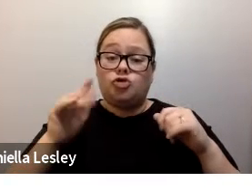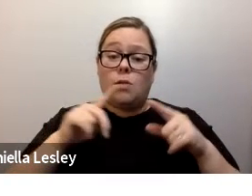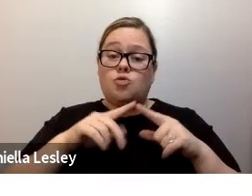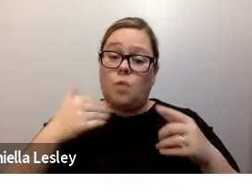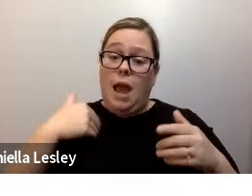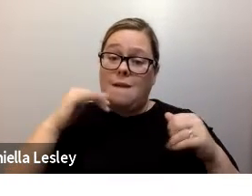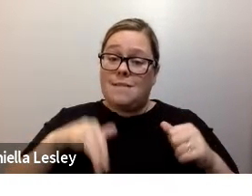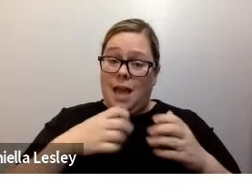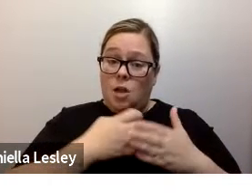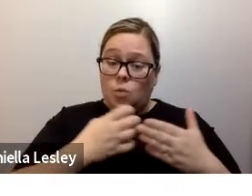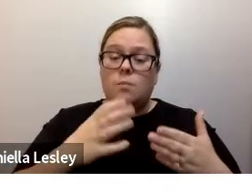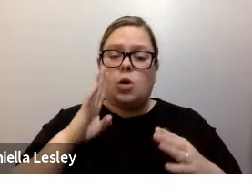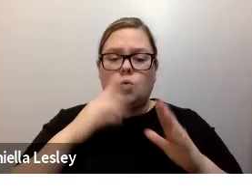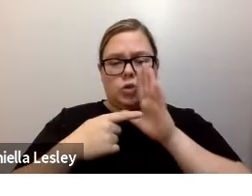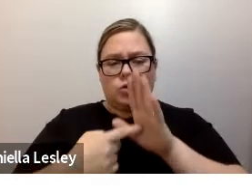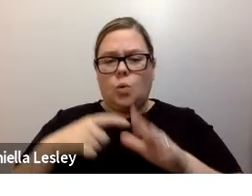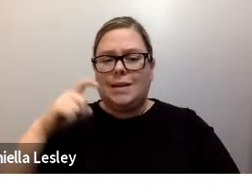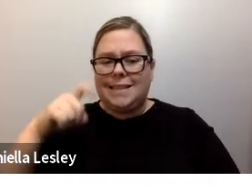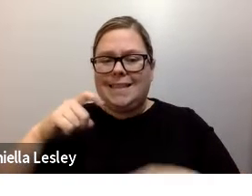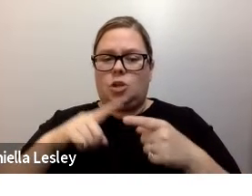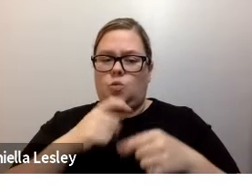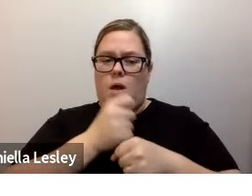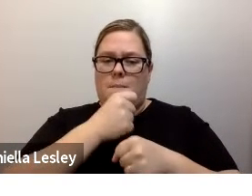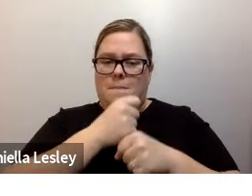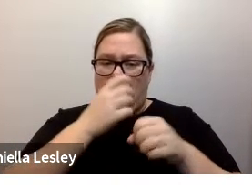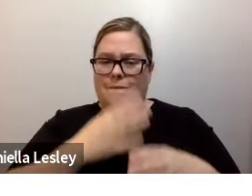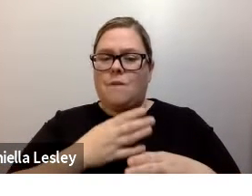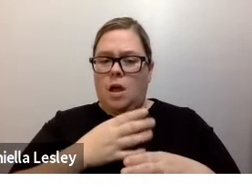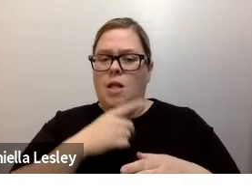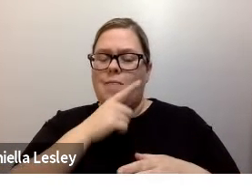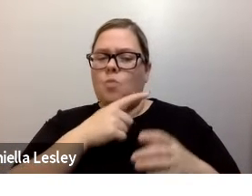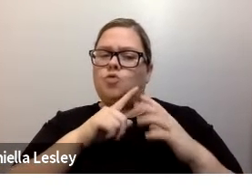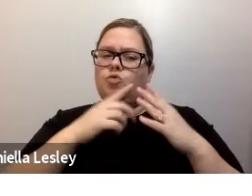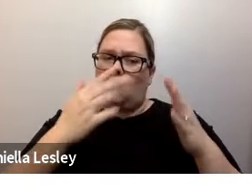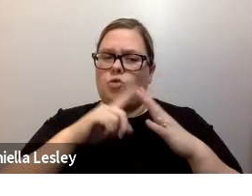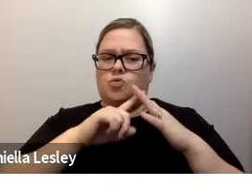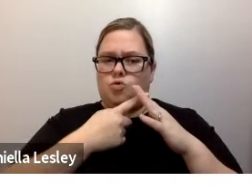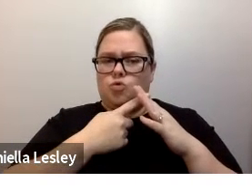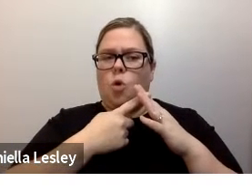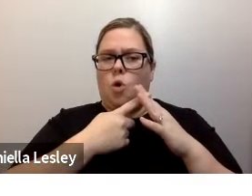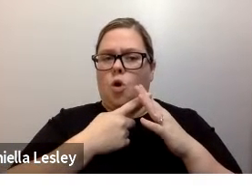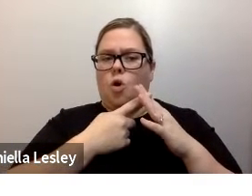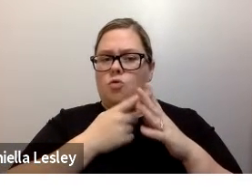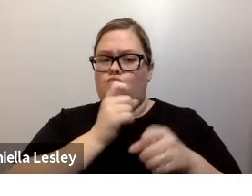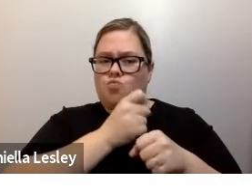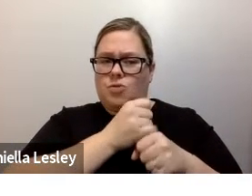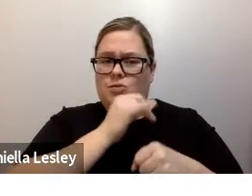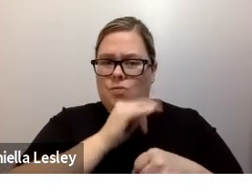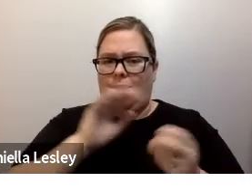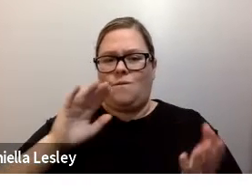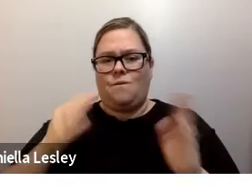would show a need to the manufacturers and they would start to produce it, versus a stick. Should there be